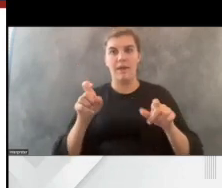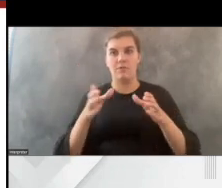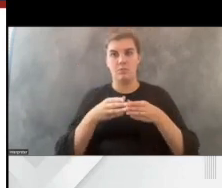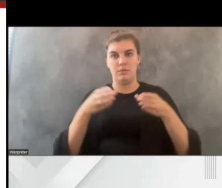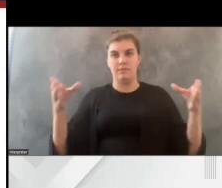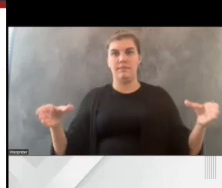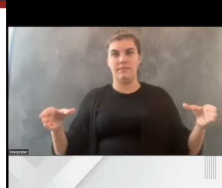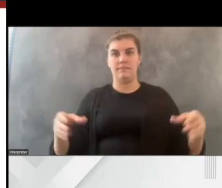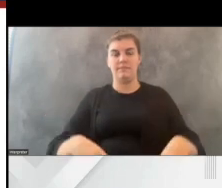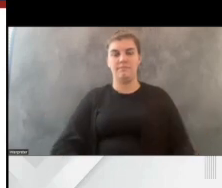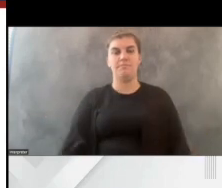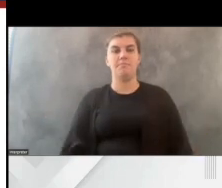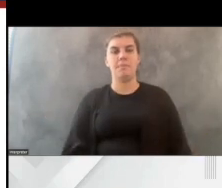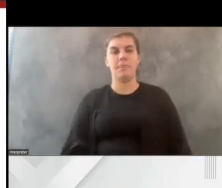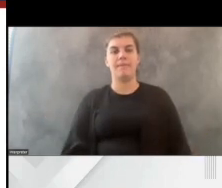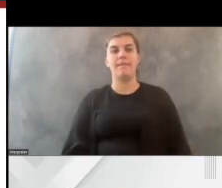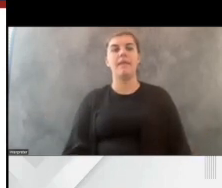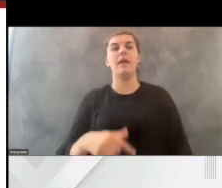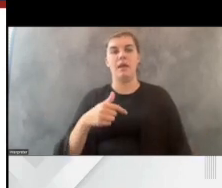Lastly, we have blended transitions.